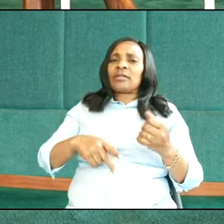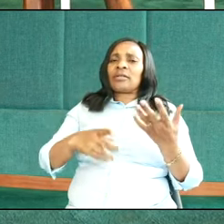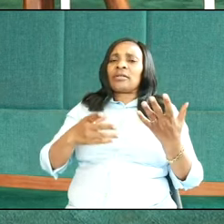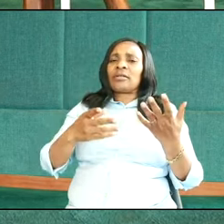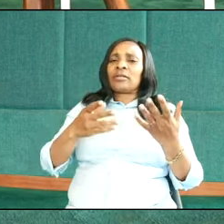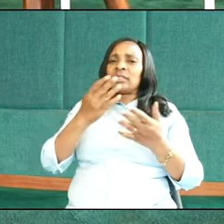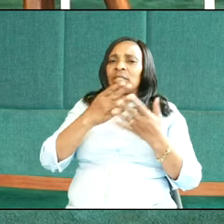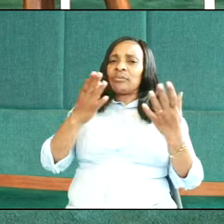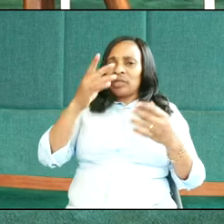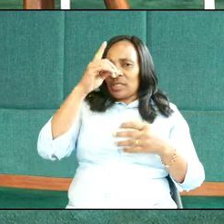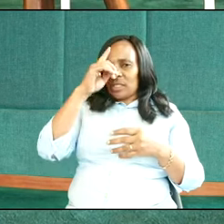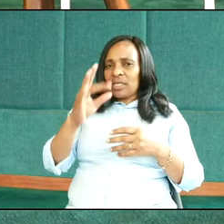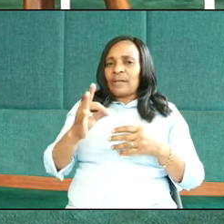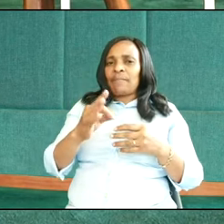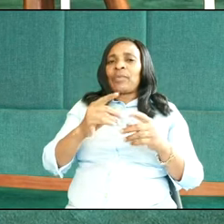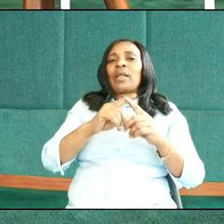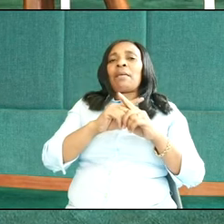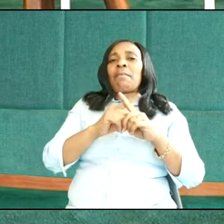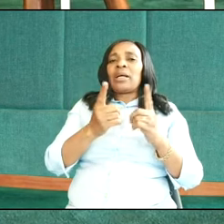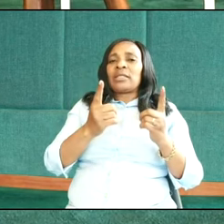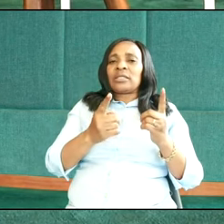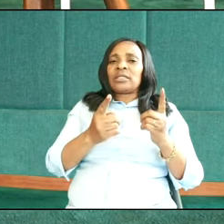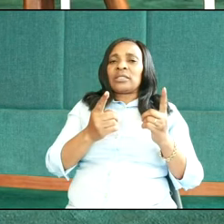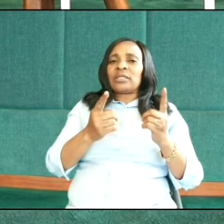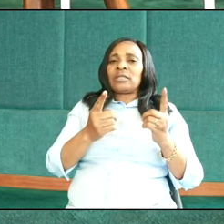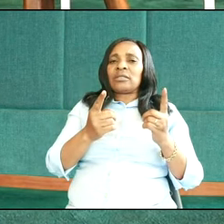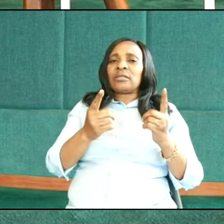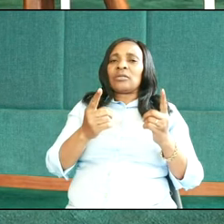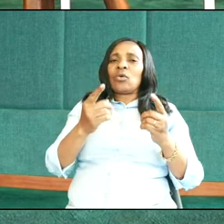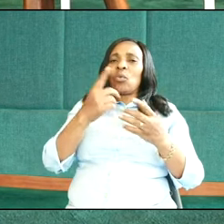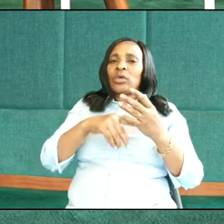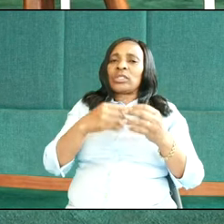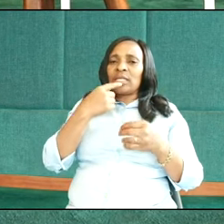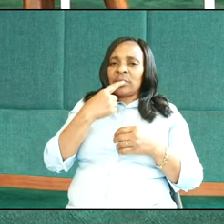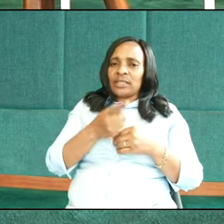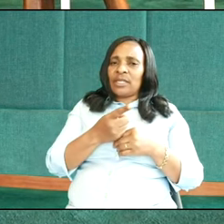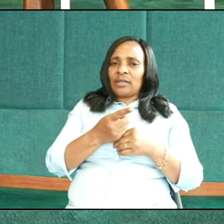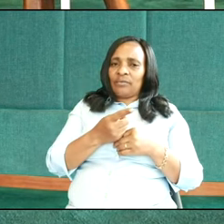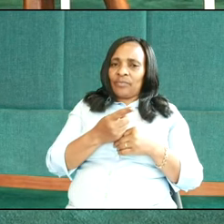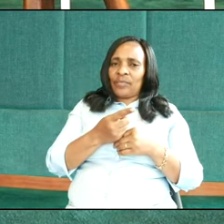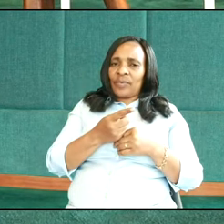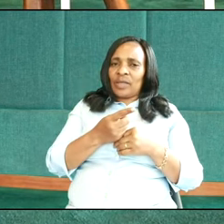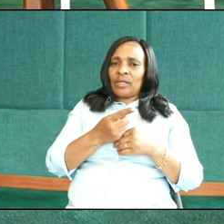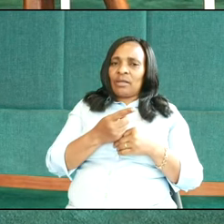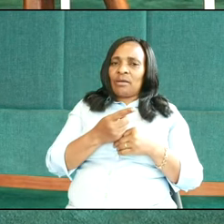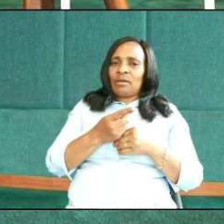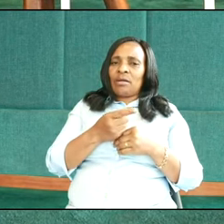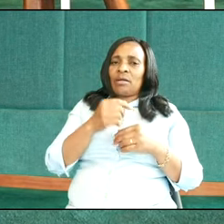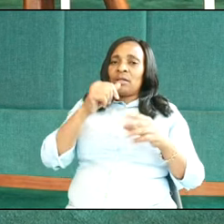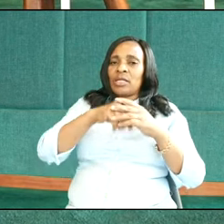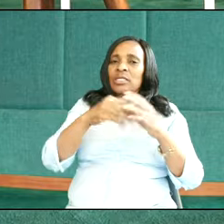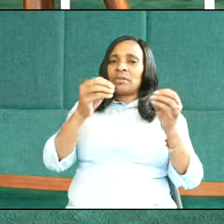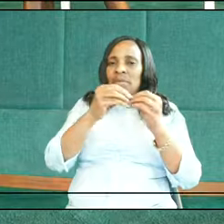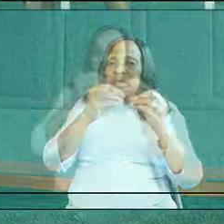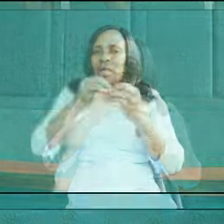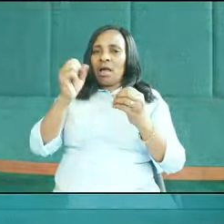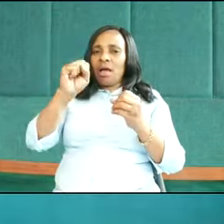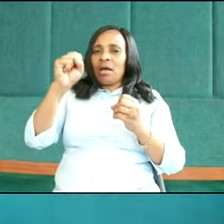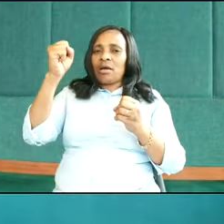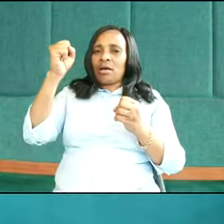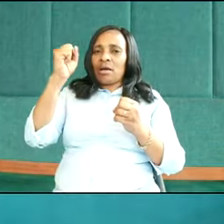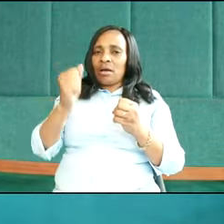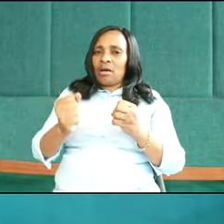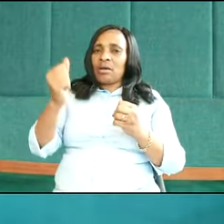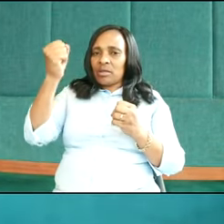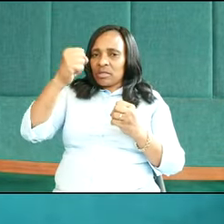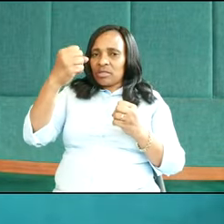Yeah. It's something serious. But yeah, what I would say from this encounter that Arthur had,